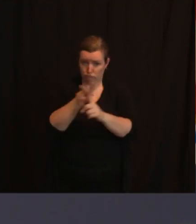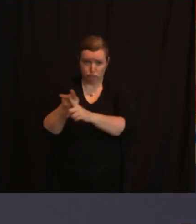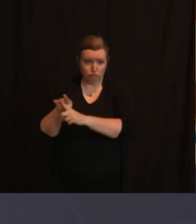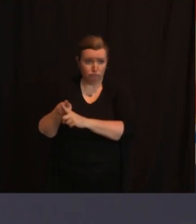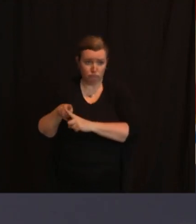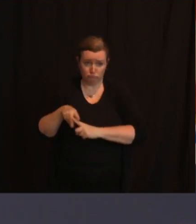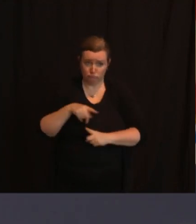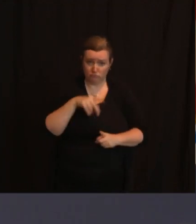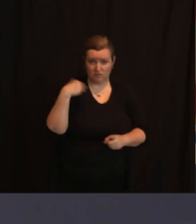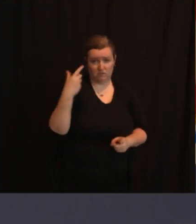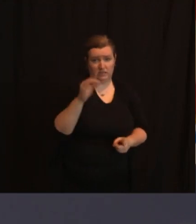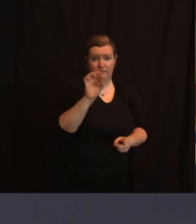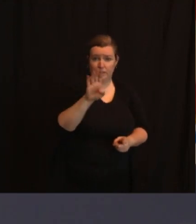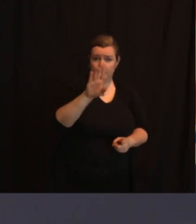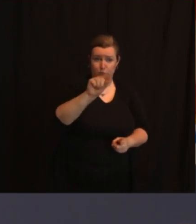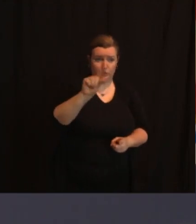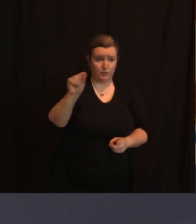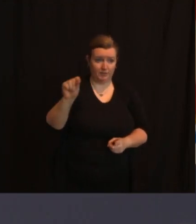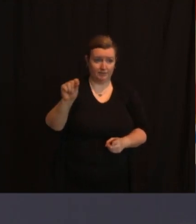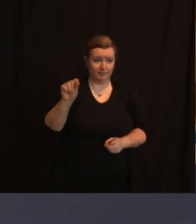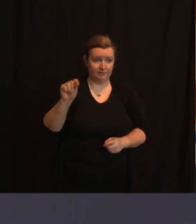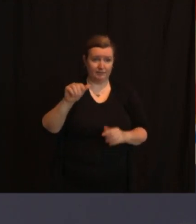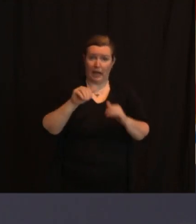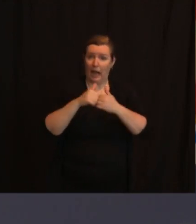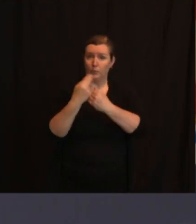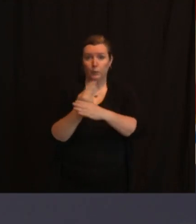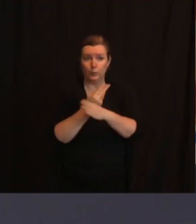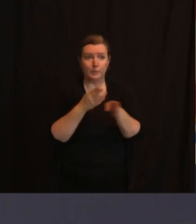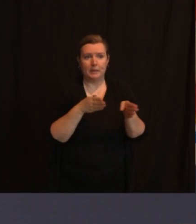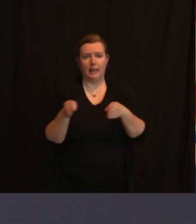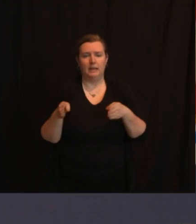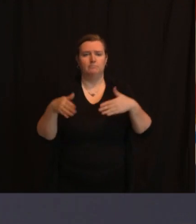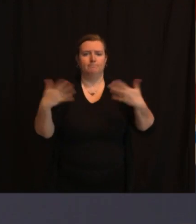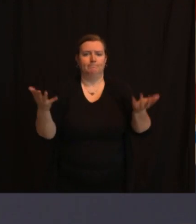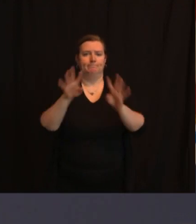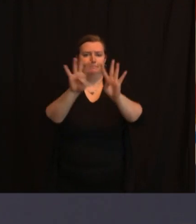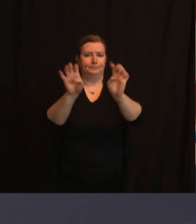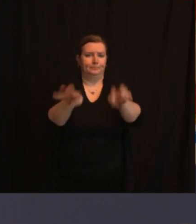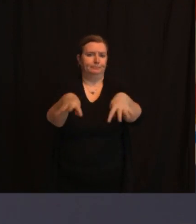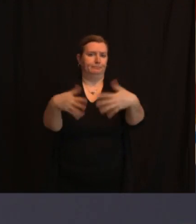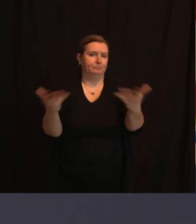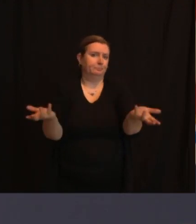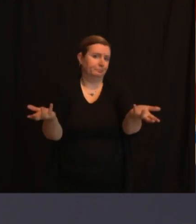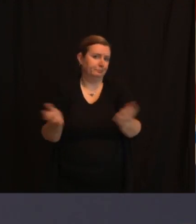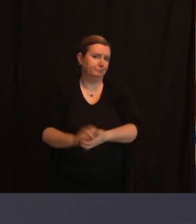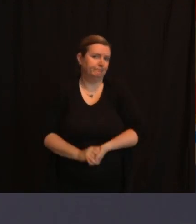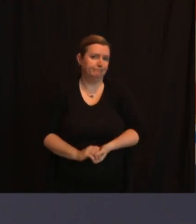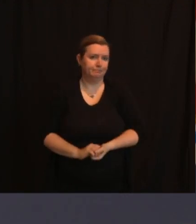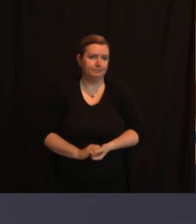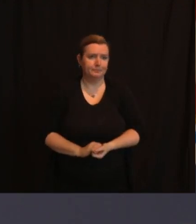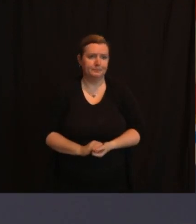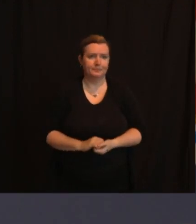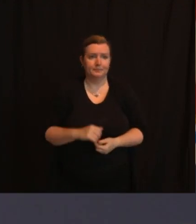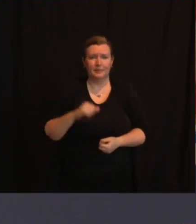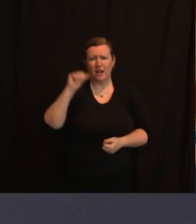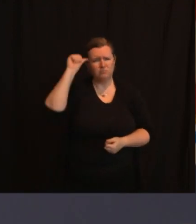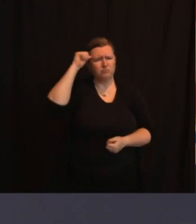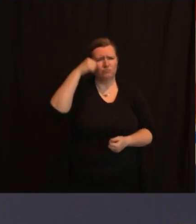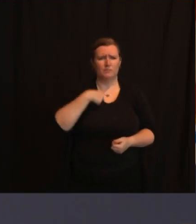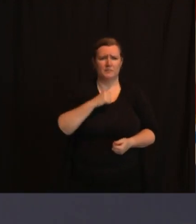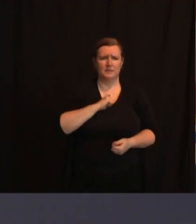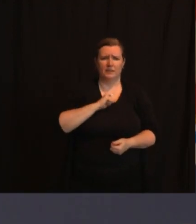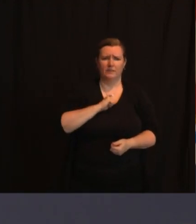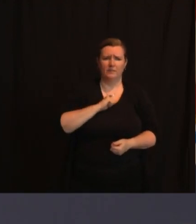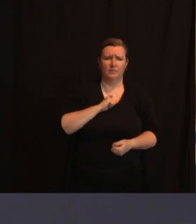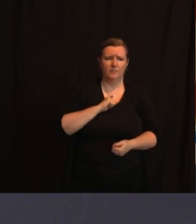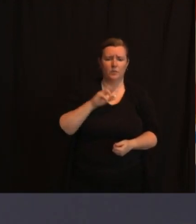execution. And secondly, or finally, I remember very clearly standing in front of UNIQLO and speaking